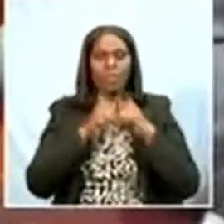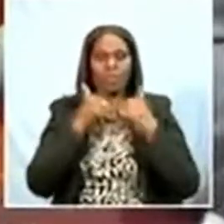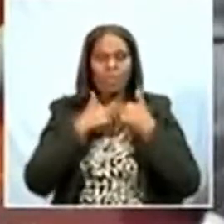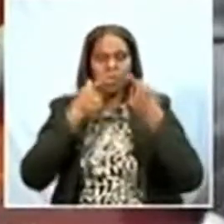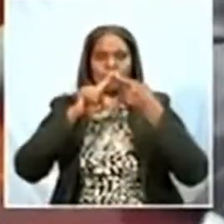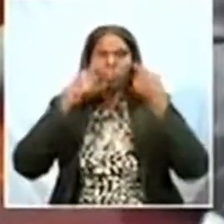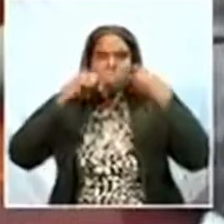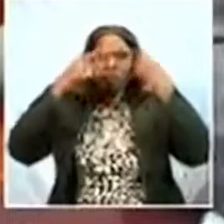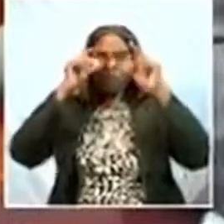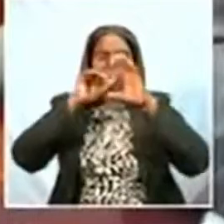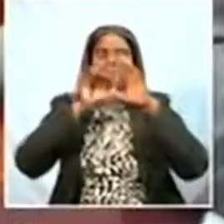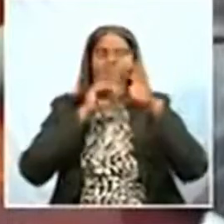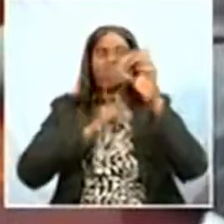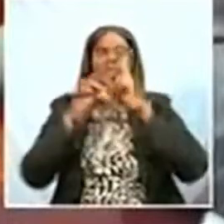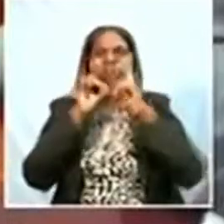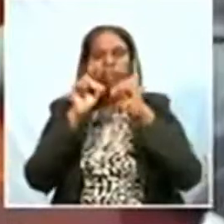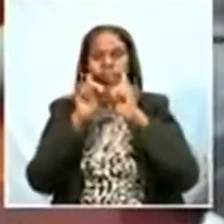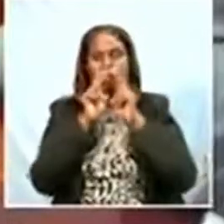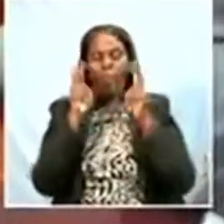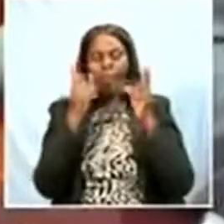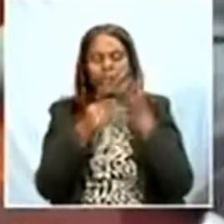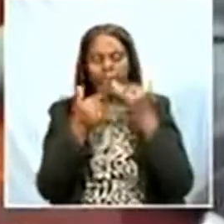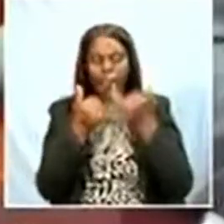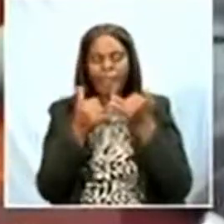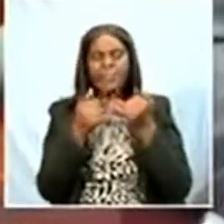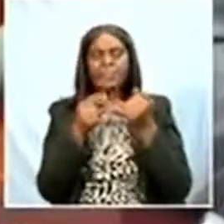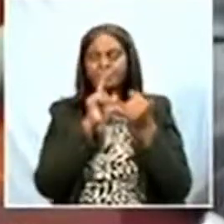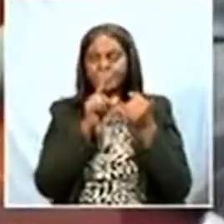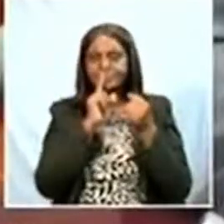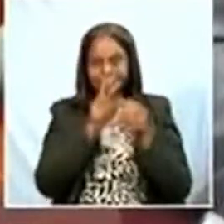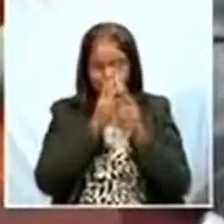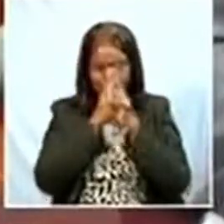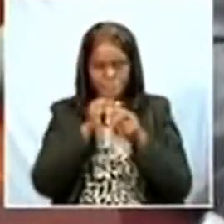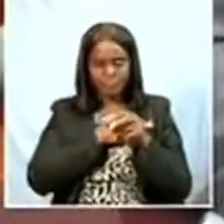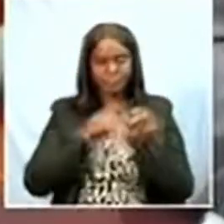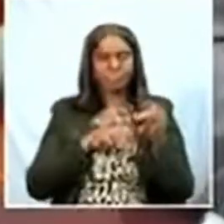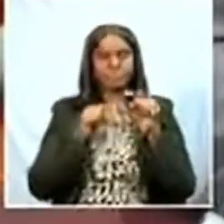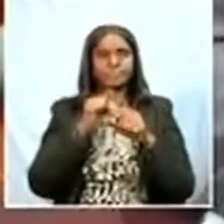in our development agenda. So, really, honourable members, the